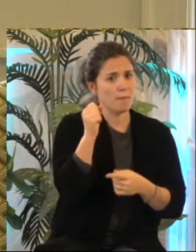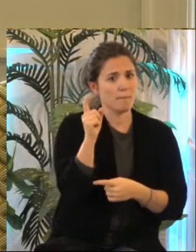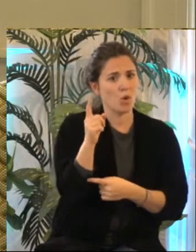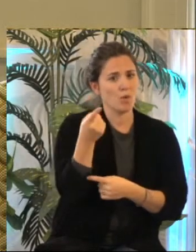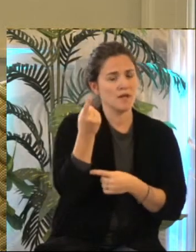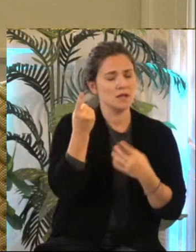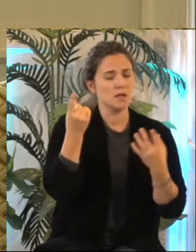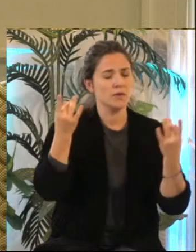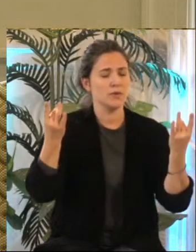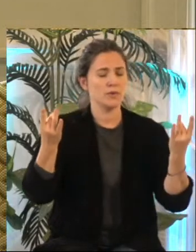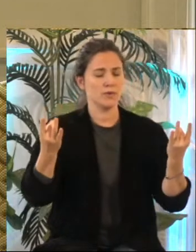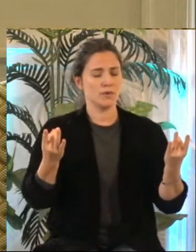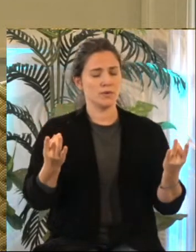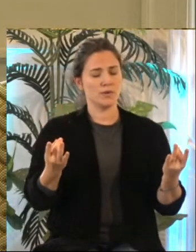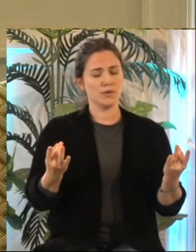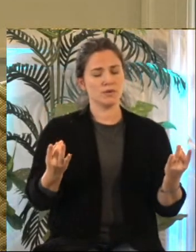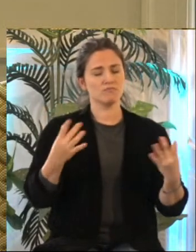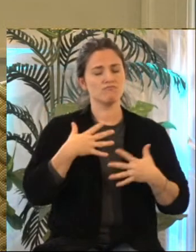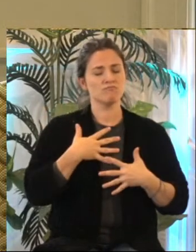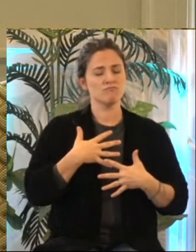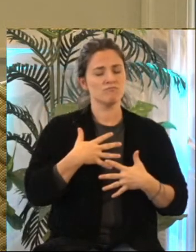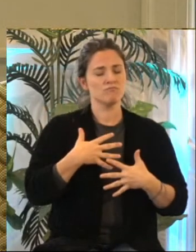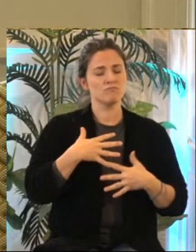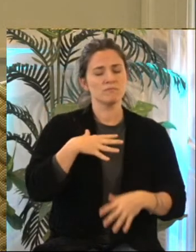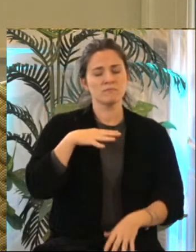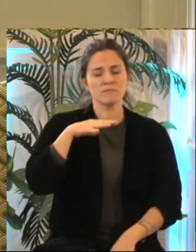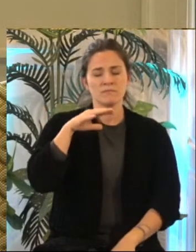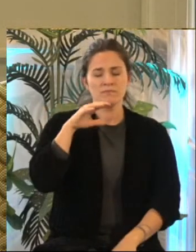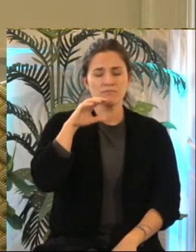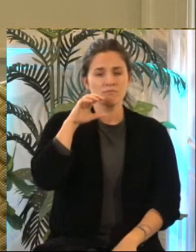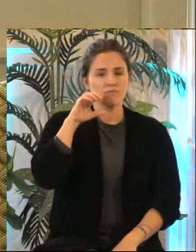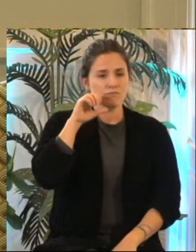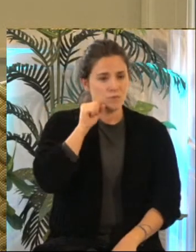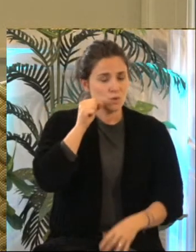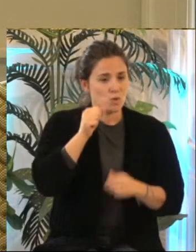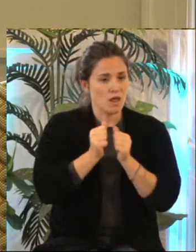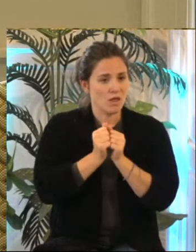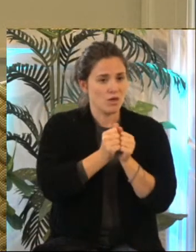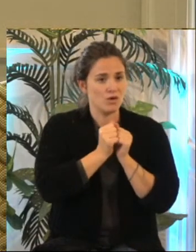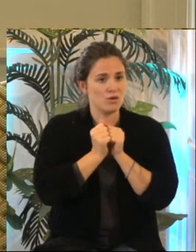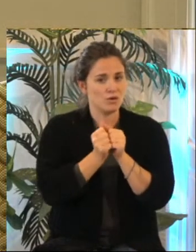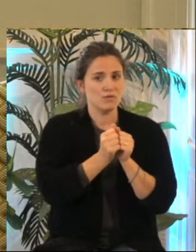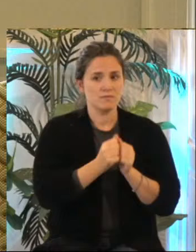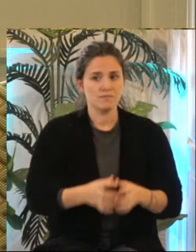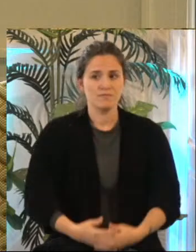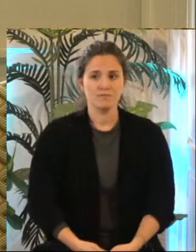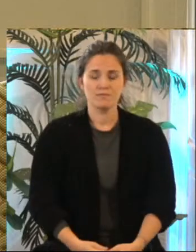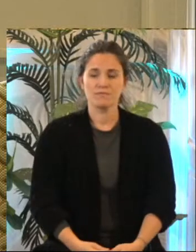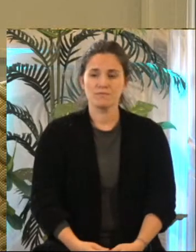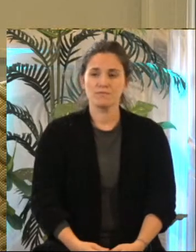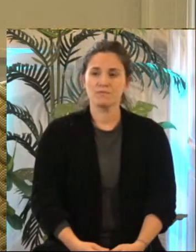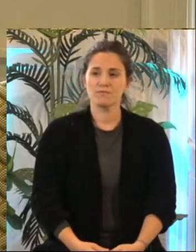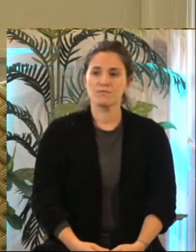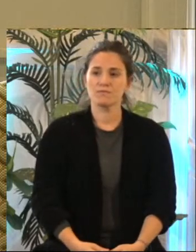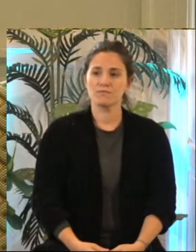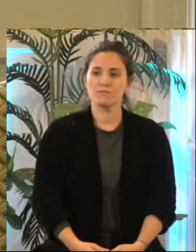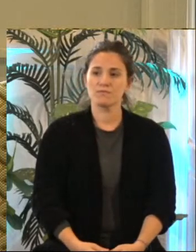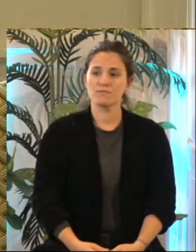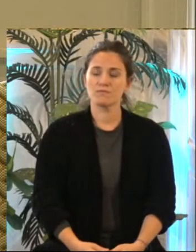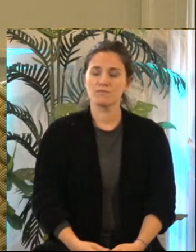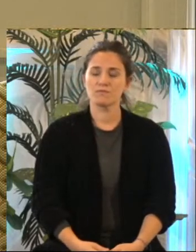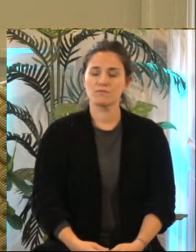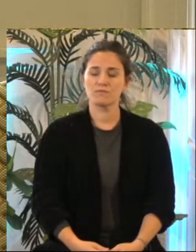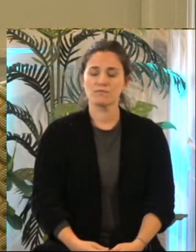down and take a deep breath. So let's take a moment of silence together just to feel our hearts and feel